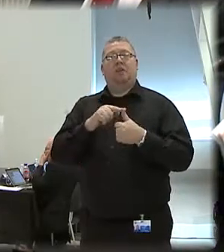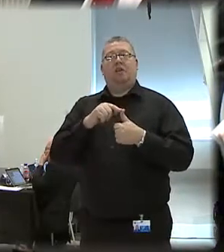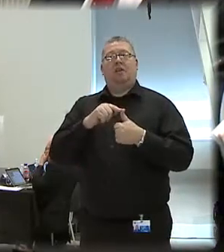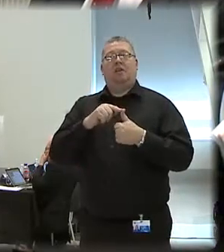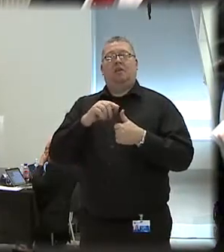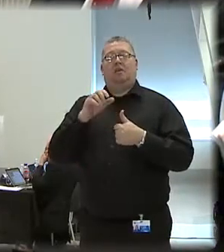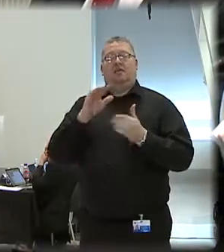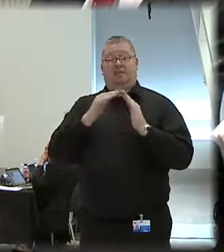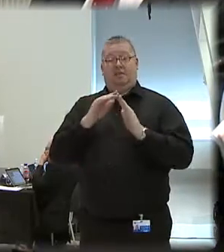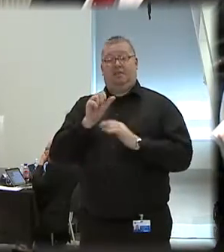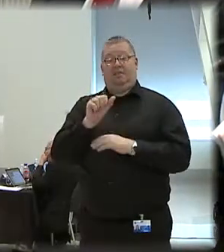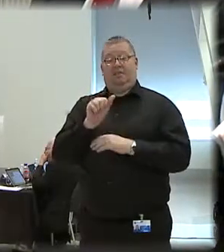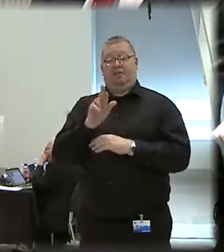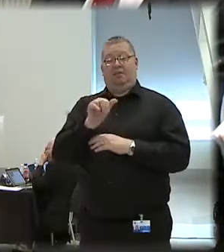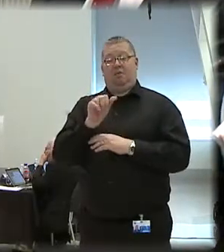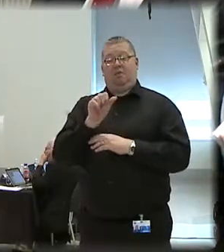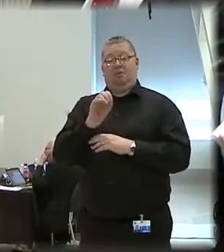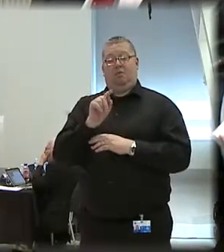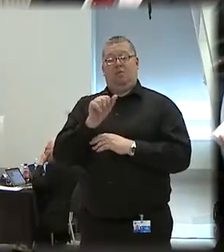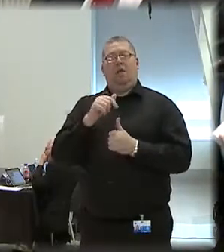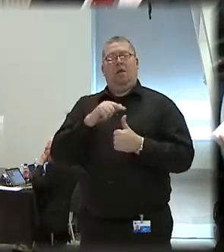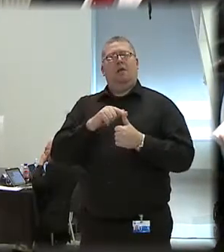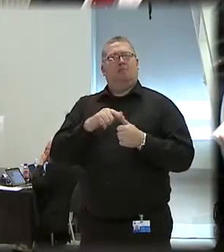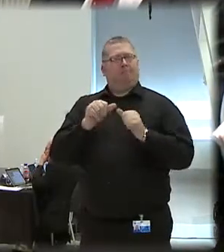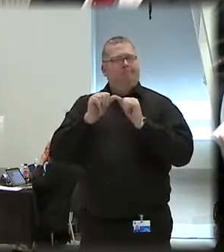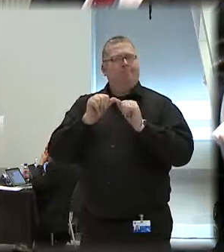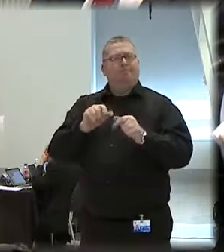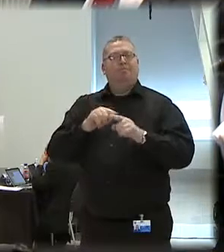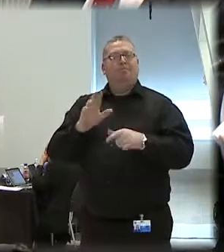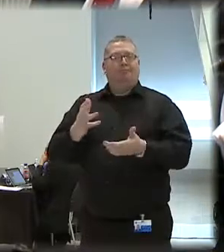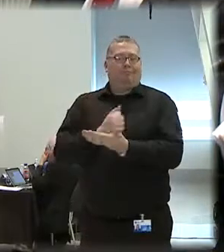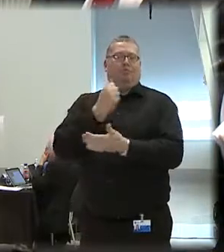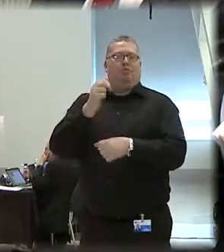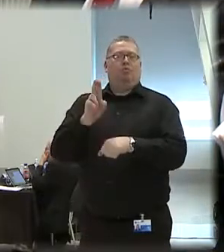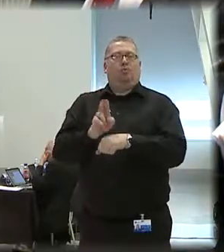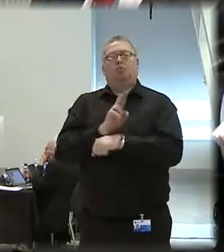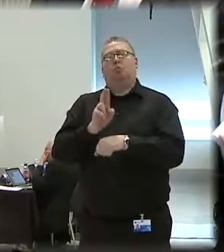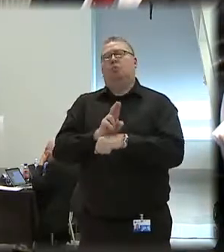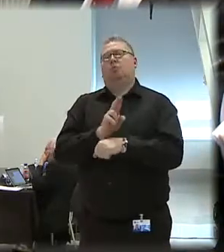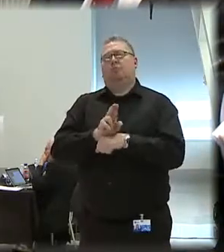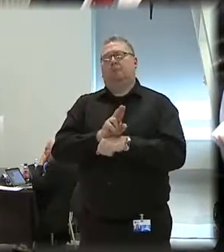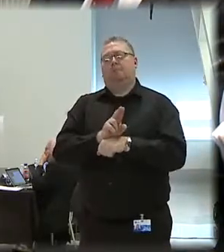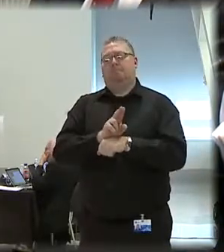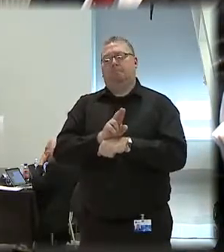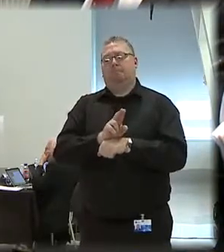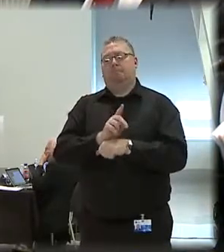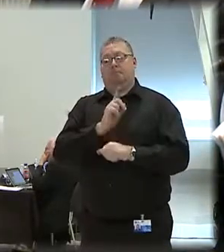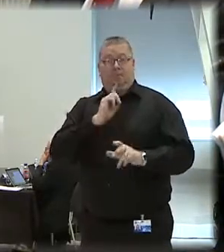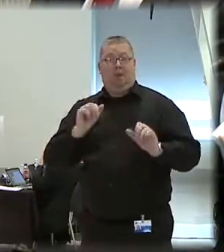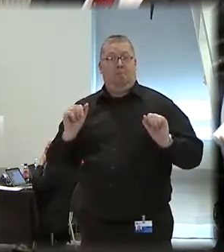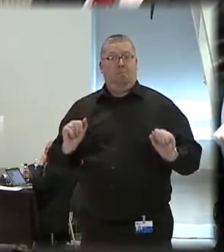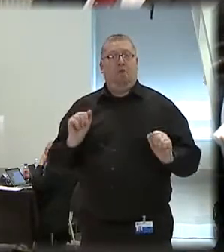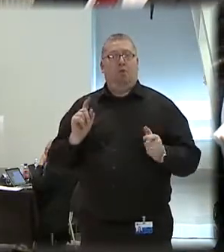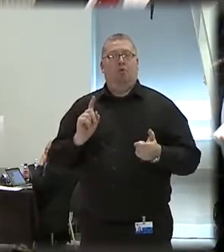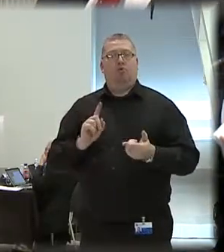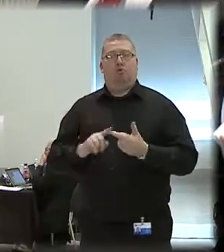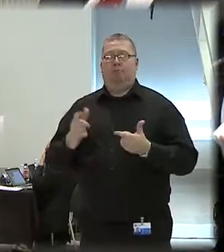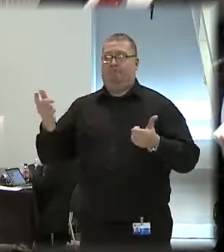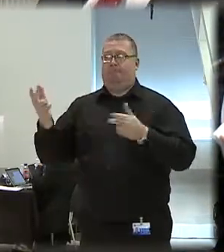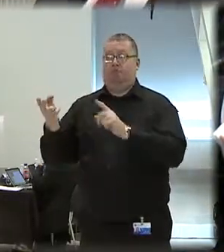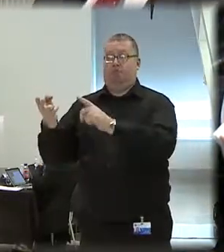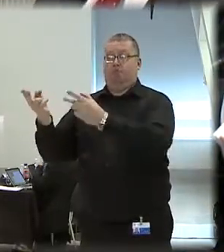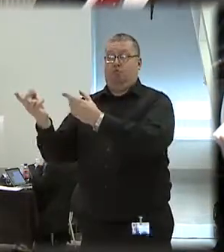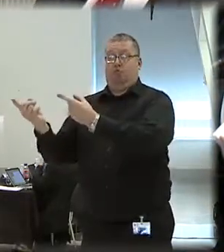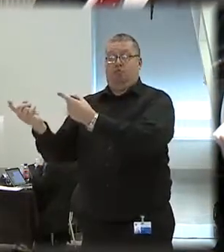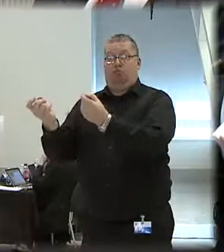Sarasota has commenced to utilizing the ability to bring in college students. We